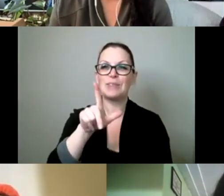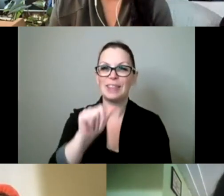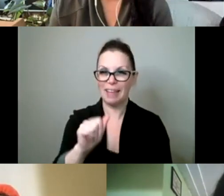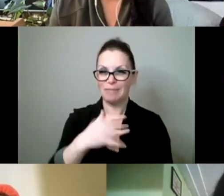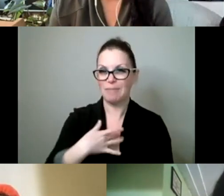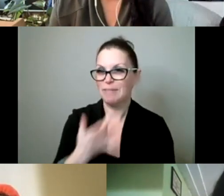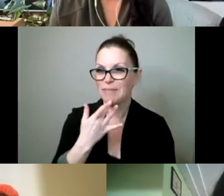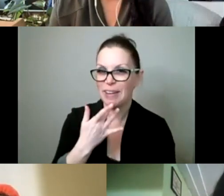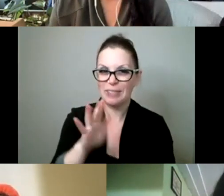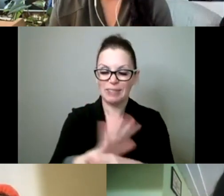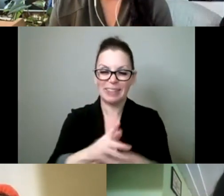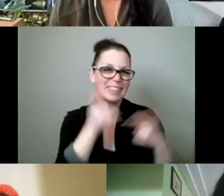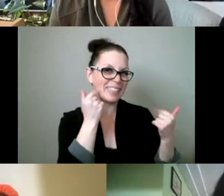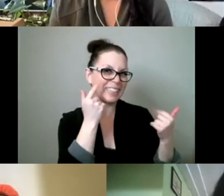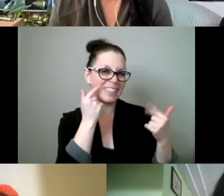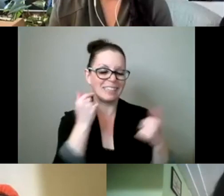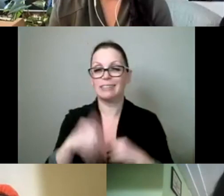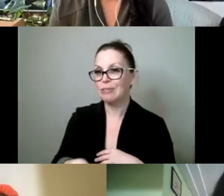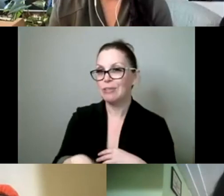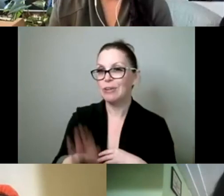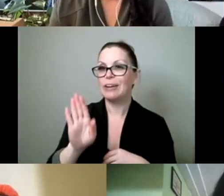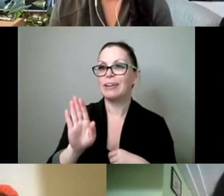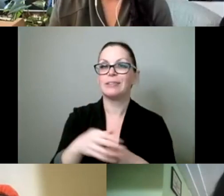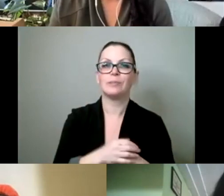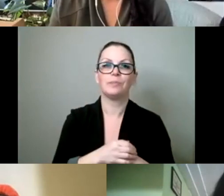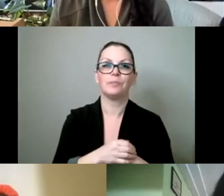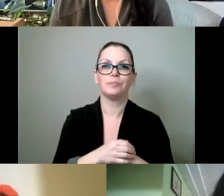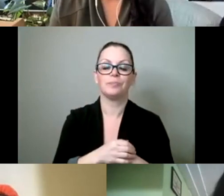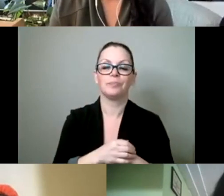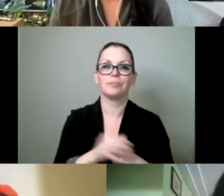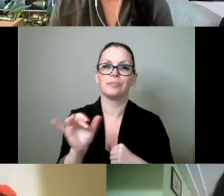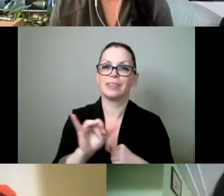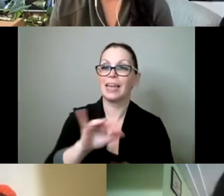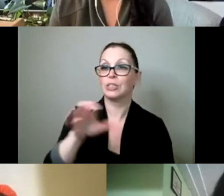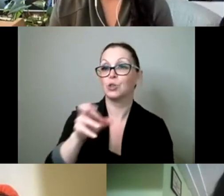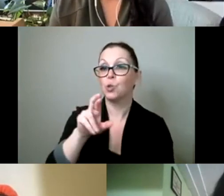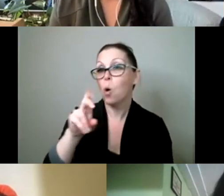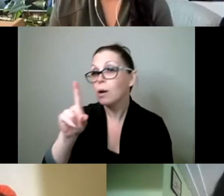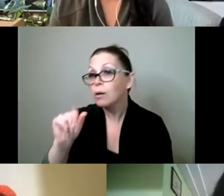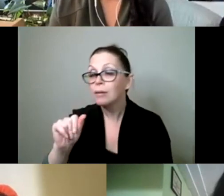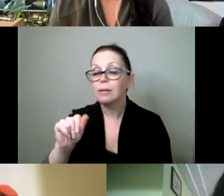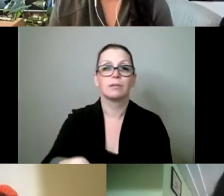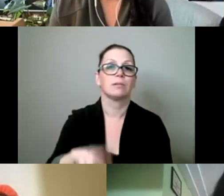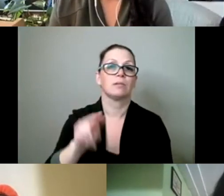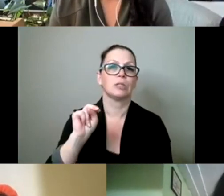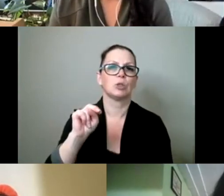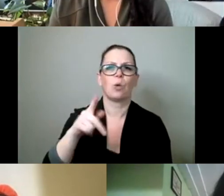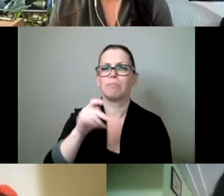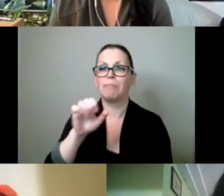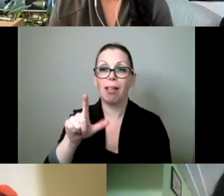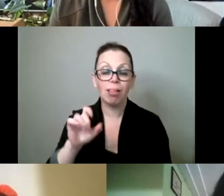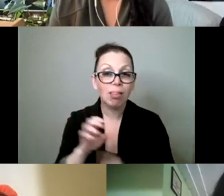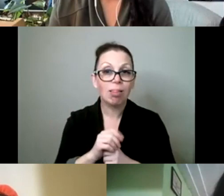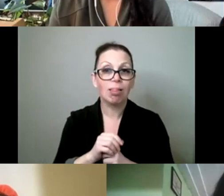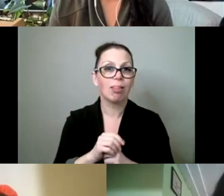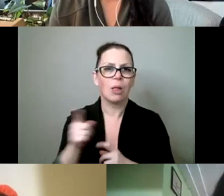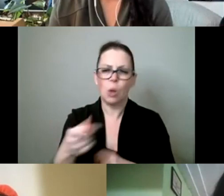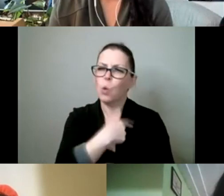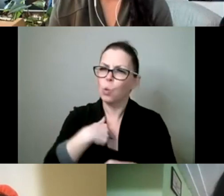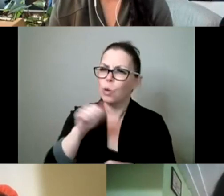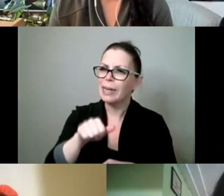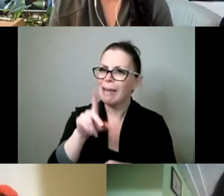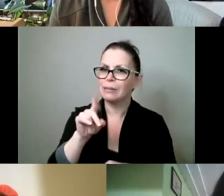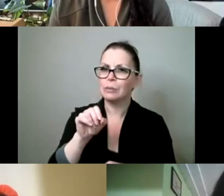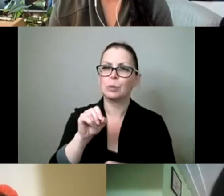so I like, you know, like Jordan Peele, like putting it out there, like we're not, we can do it all. Like